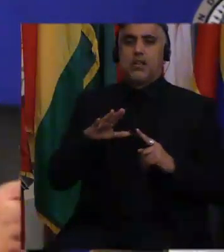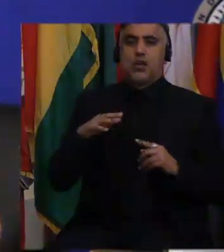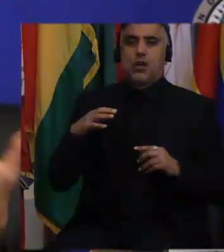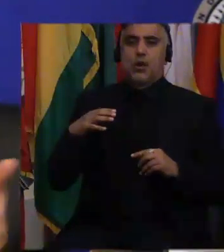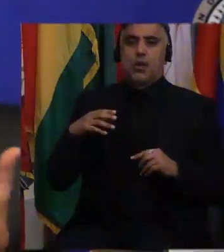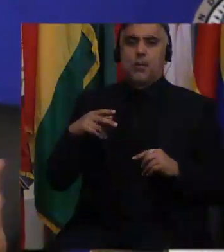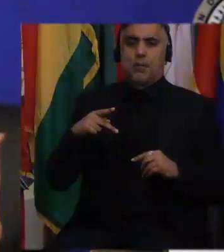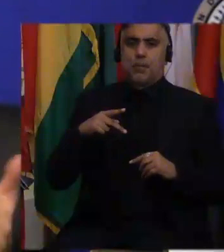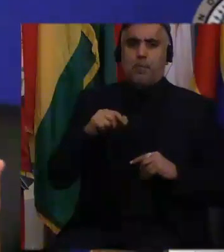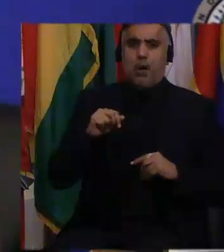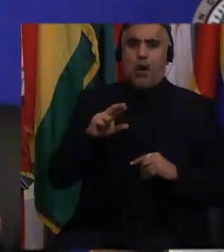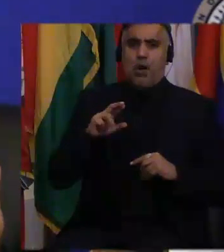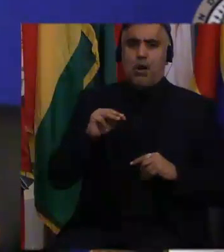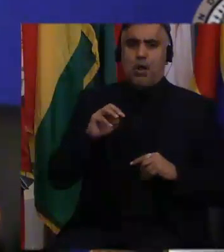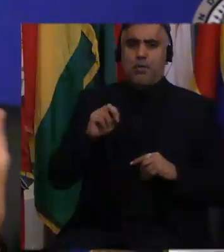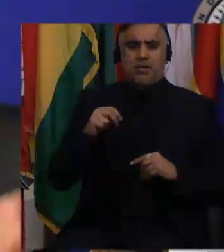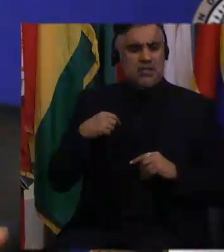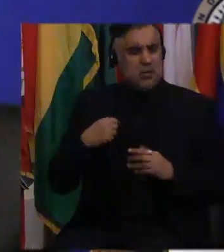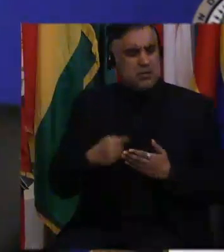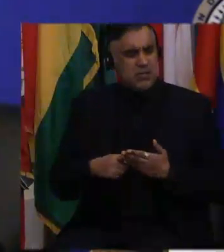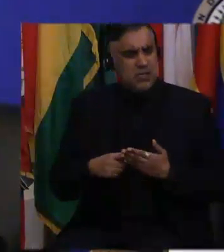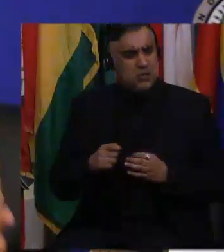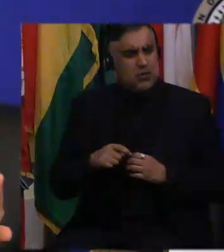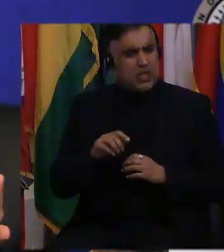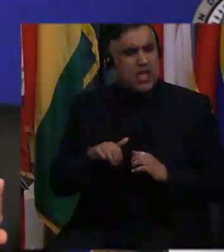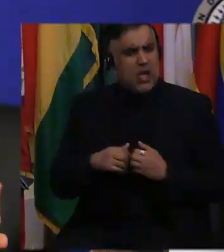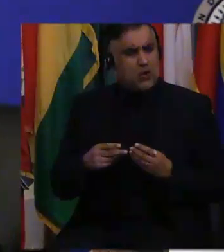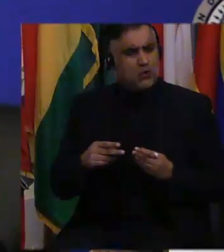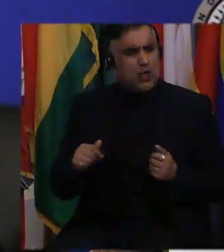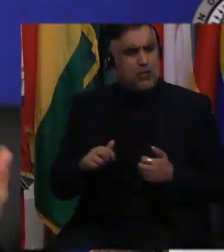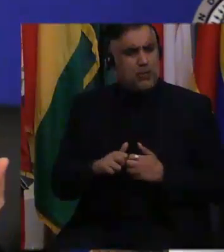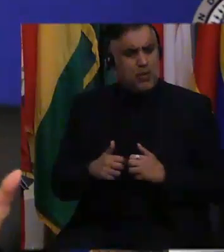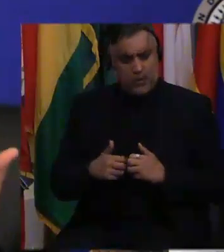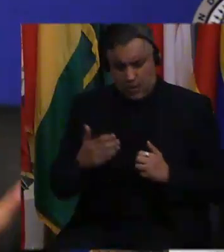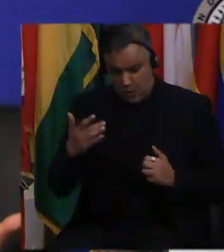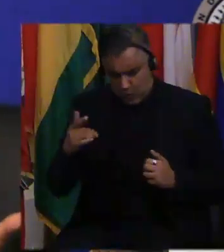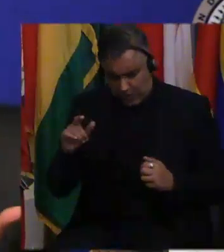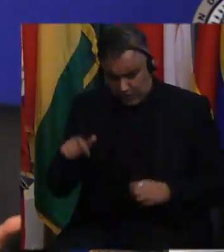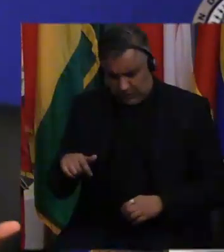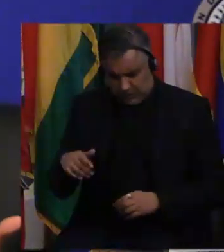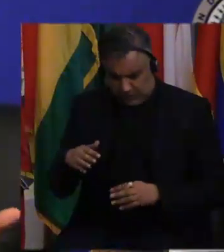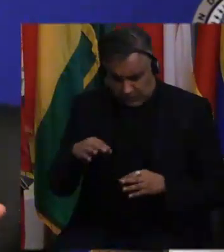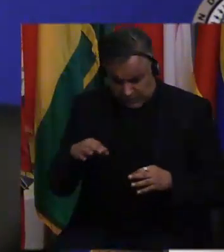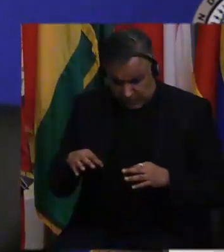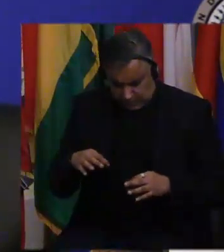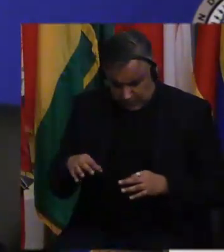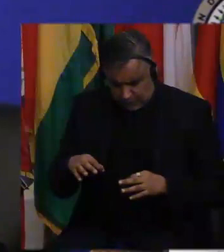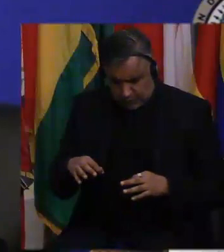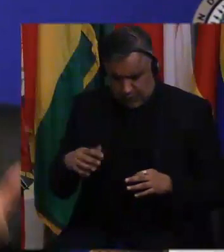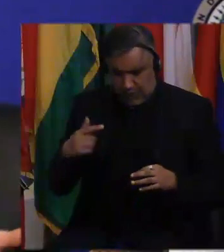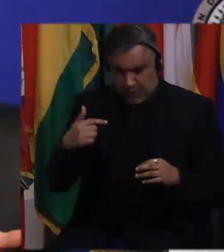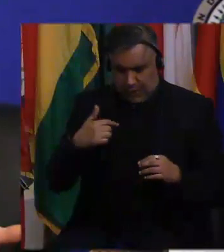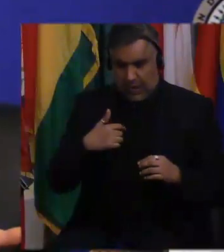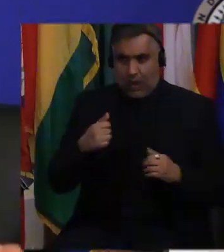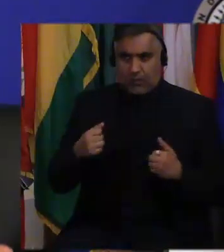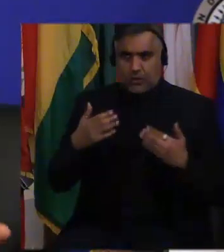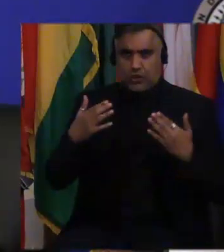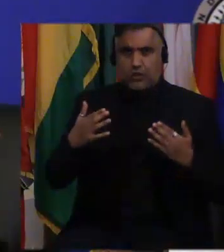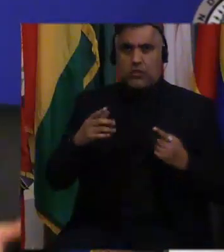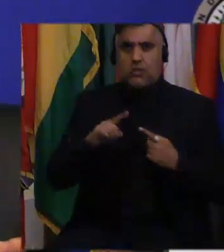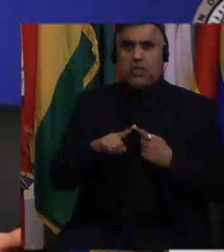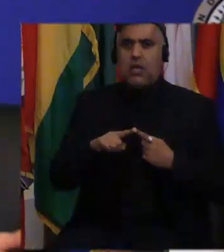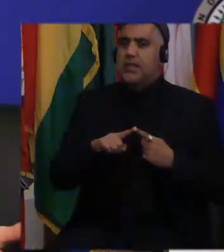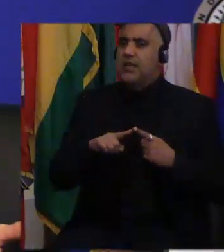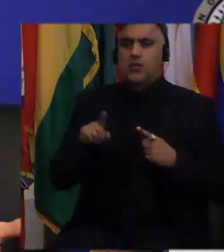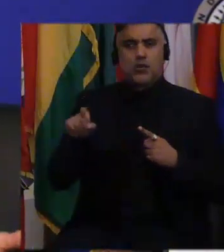And then I was discussing with them how to solve the problem, why they need a definition. And I was suggesting that they